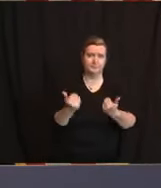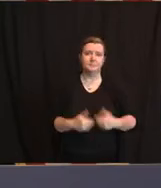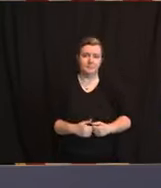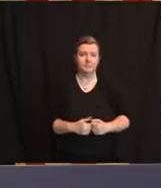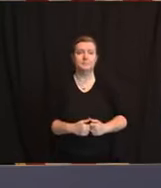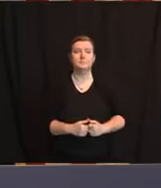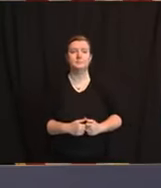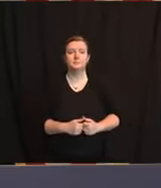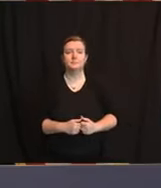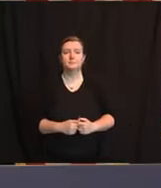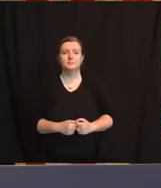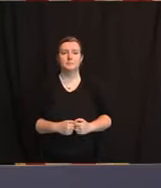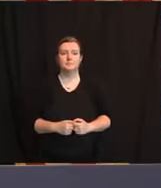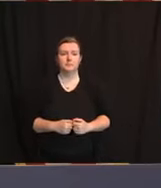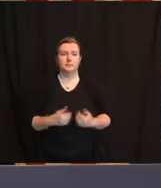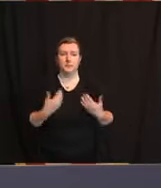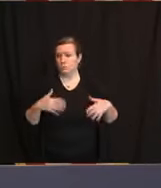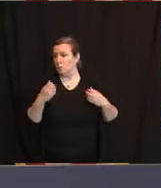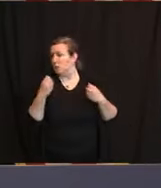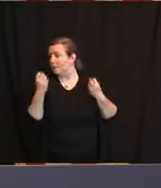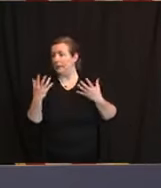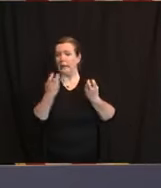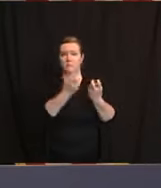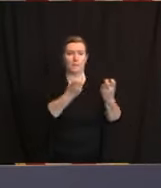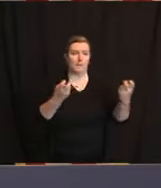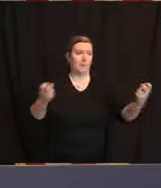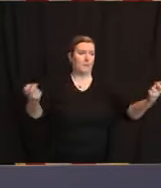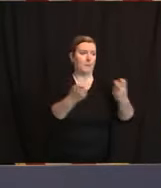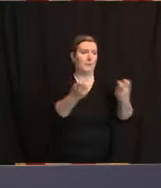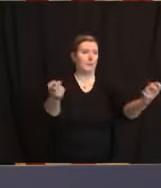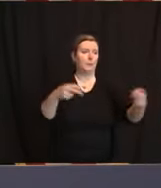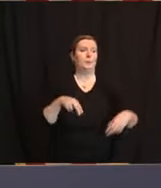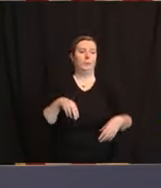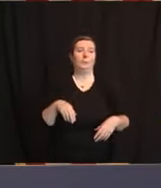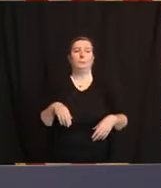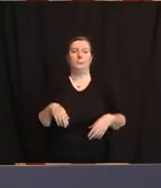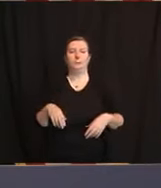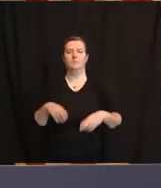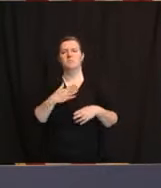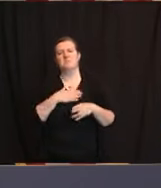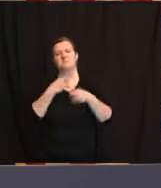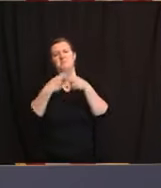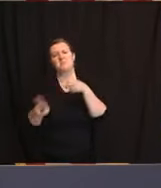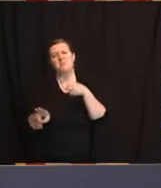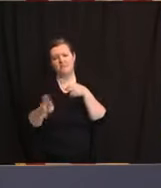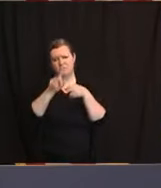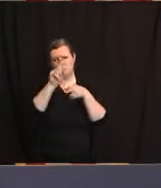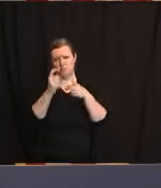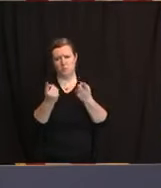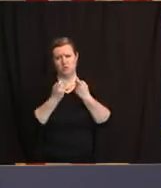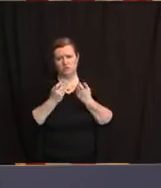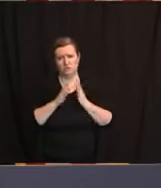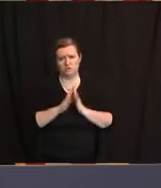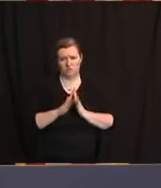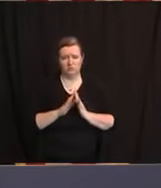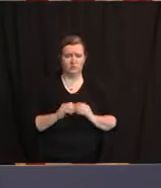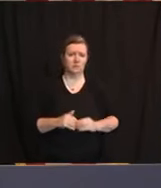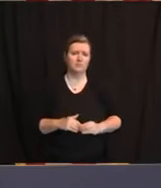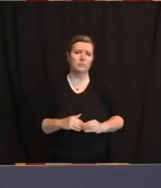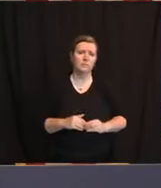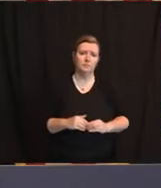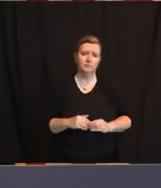of you, so I'm asking you, John, please set the example. Please keep these brief. In short,